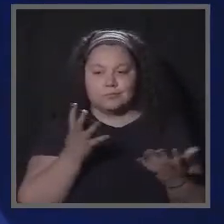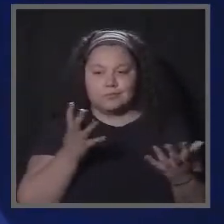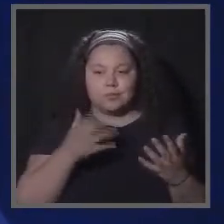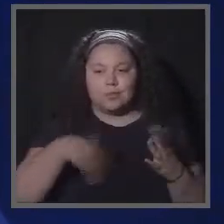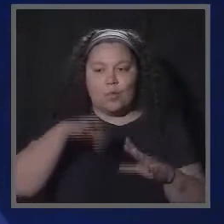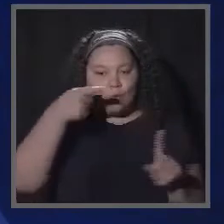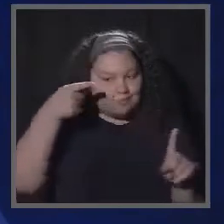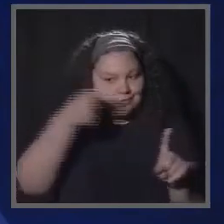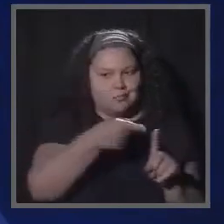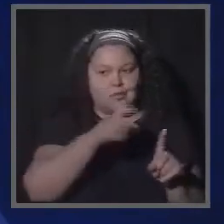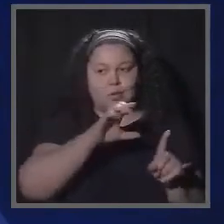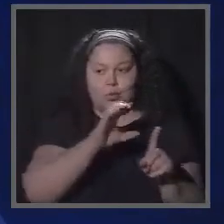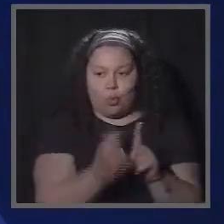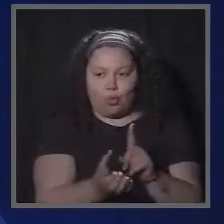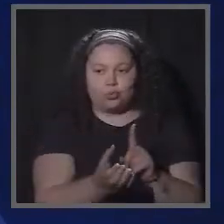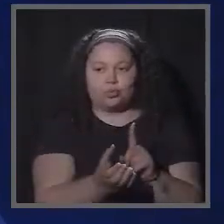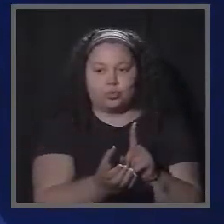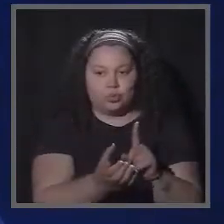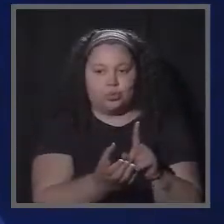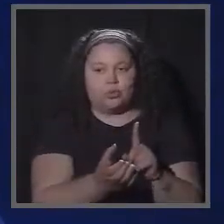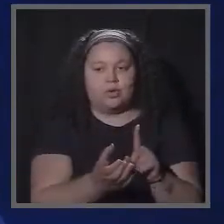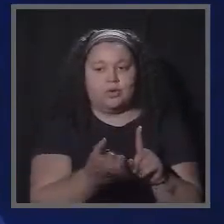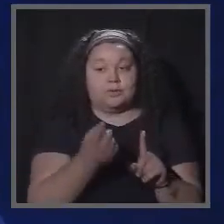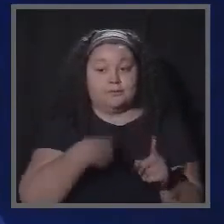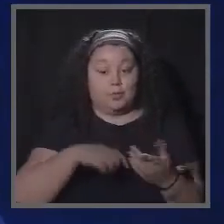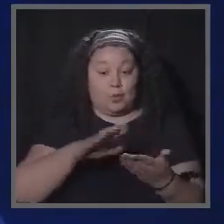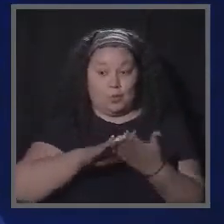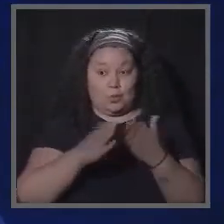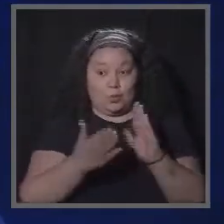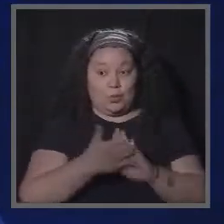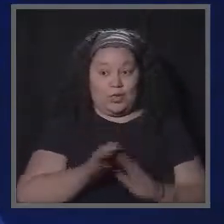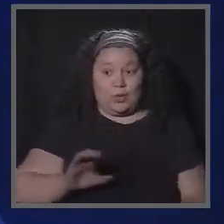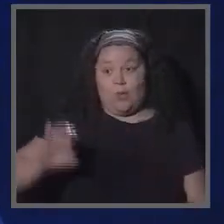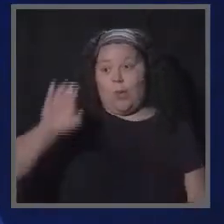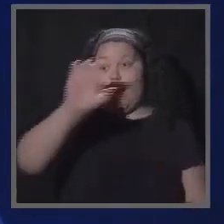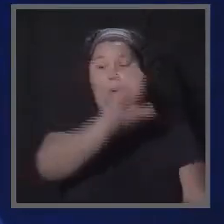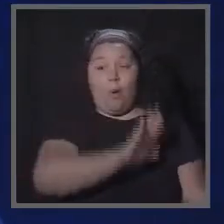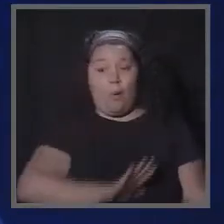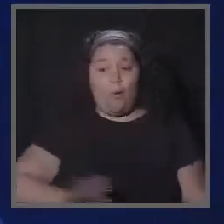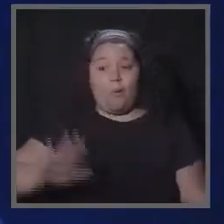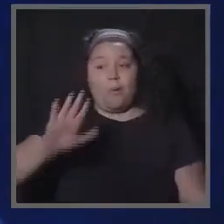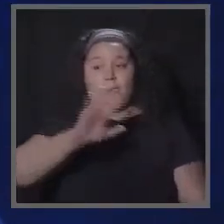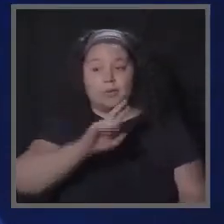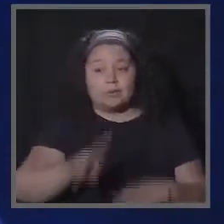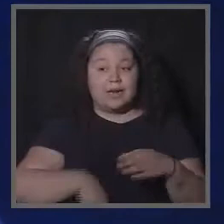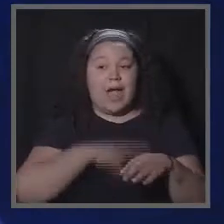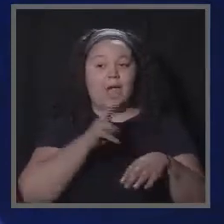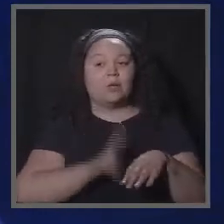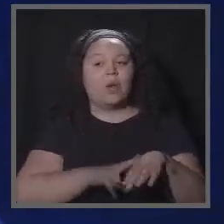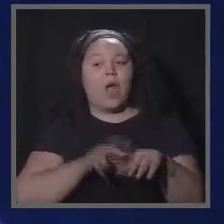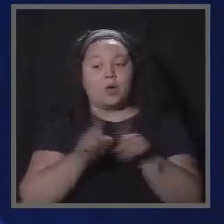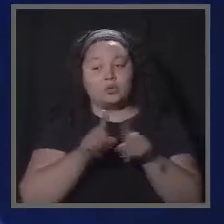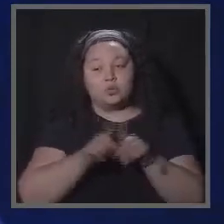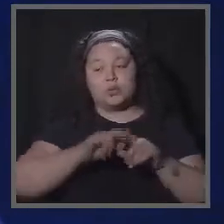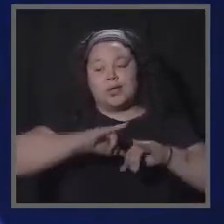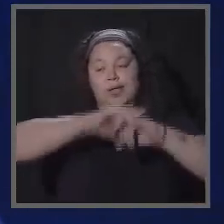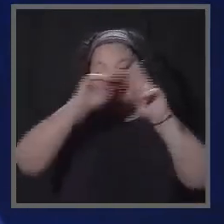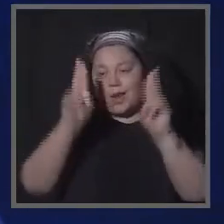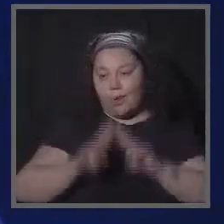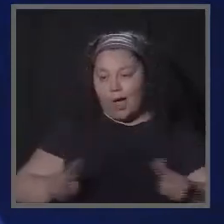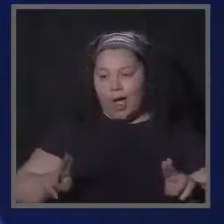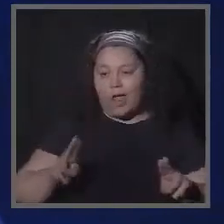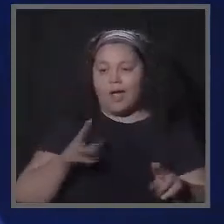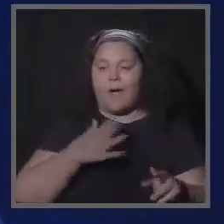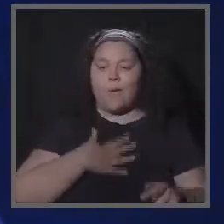of culture on our European community, on our national and local communities, but I would like to start